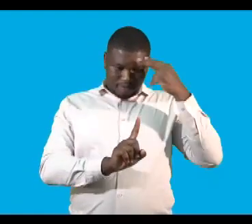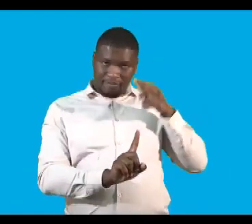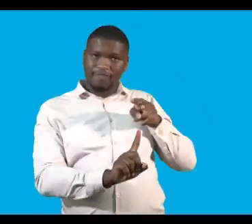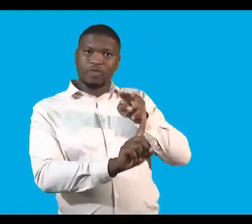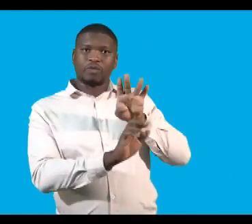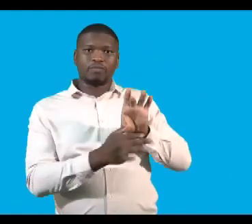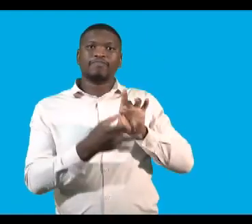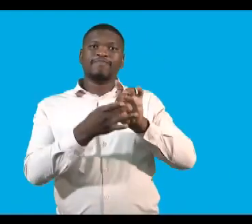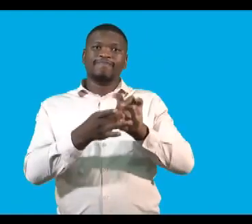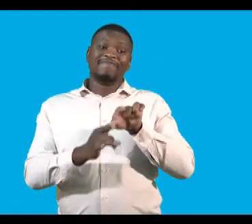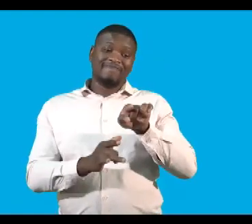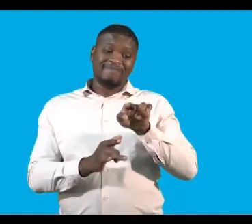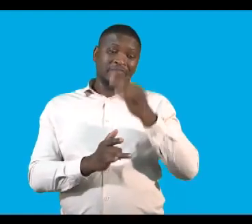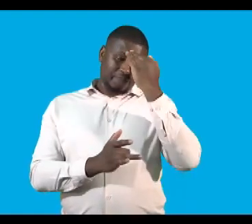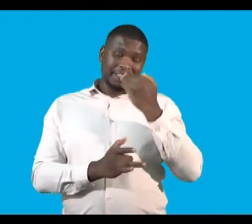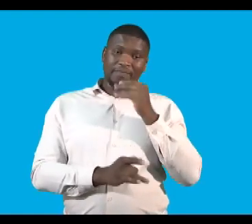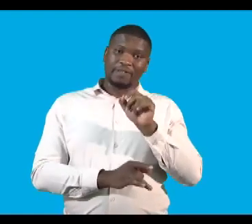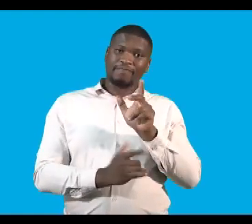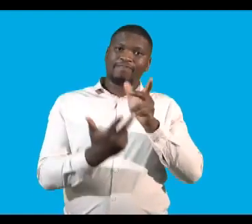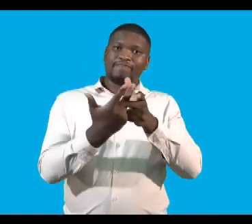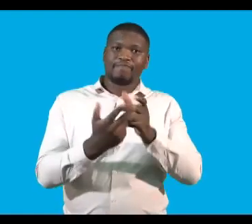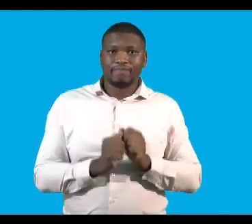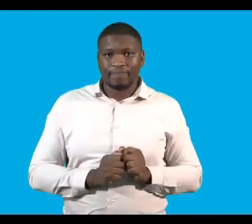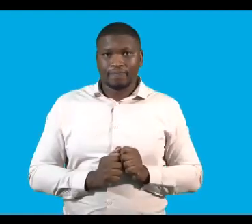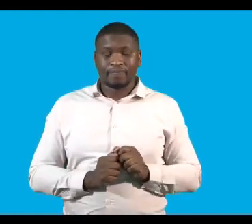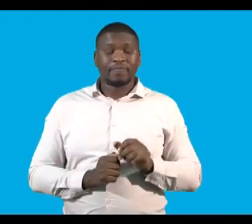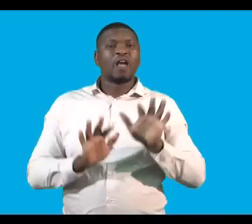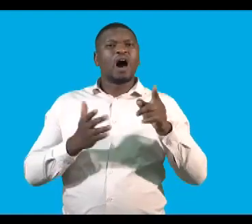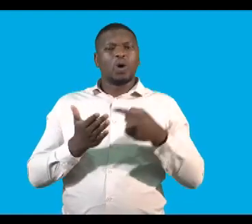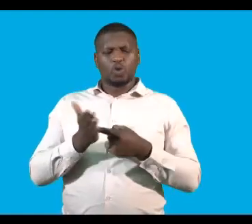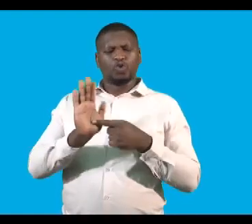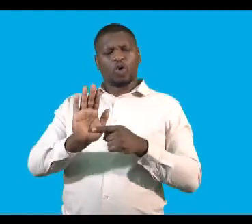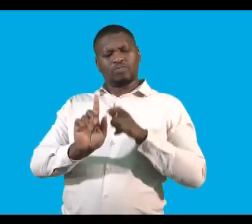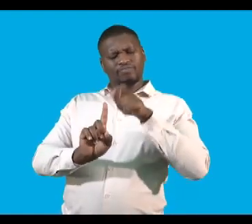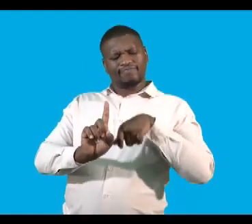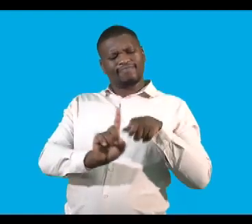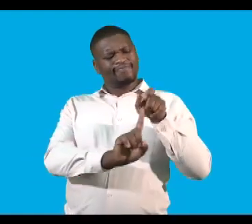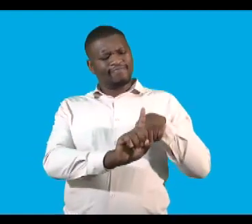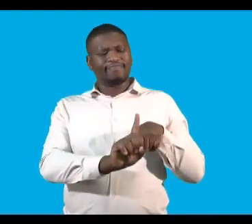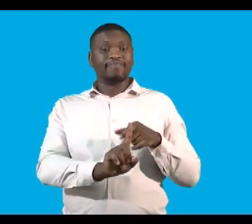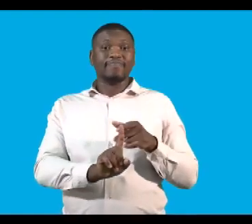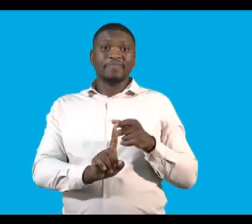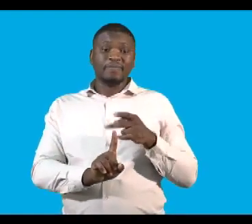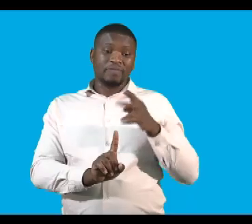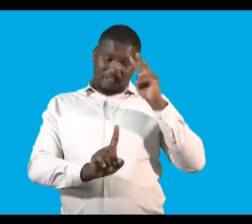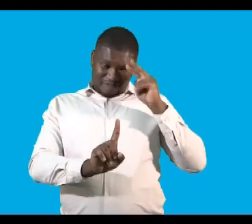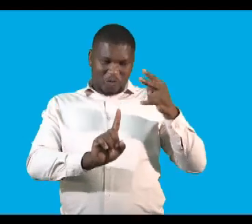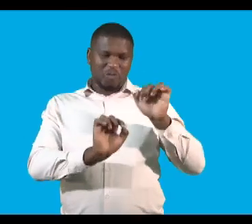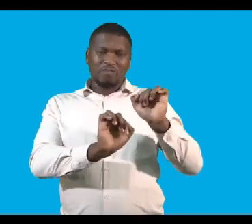with reference to the cartoonist's depiction of them. How the cartoonist shows them and how does that